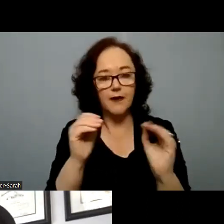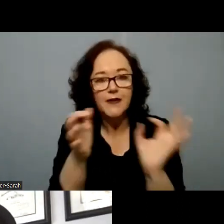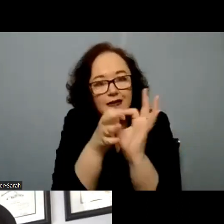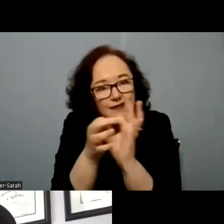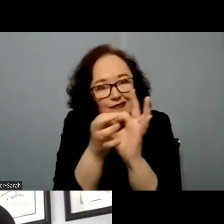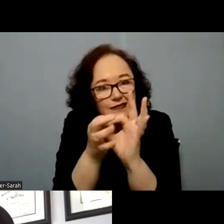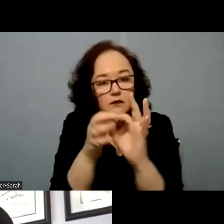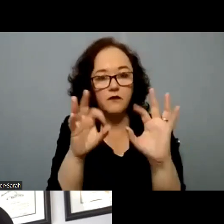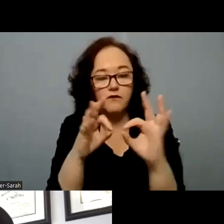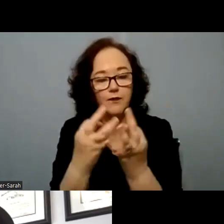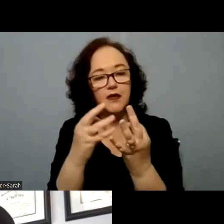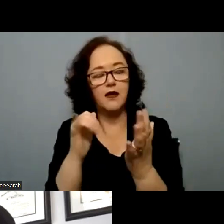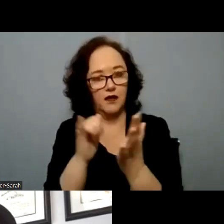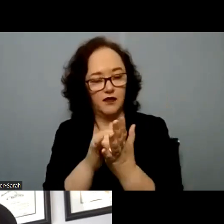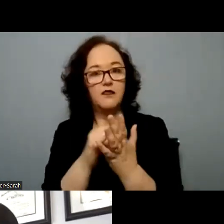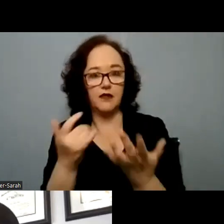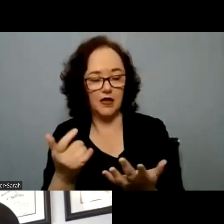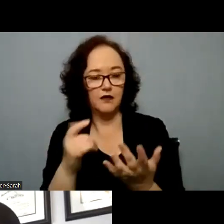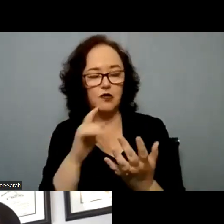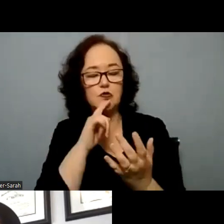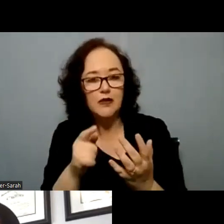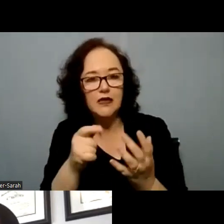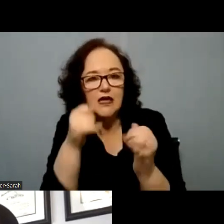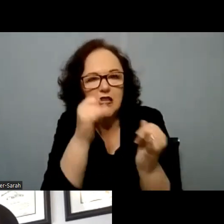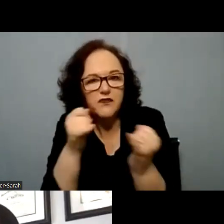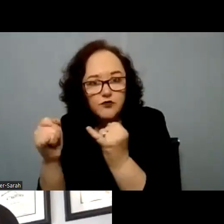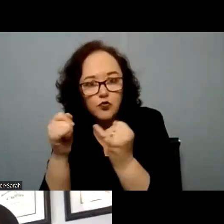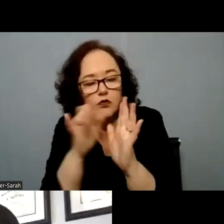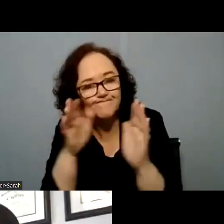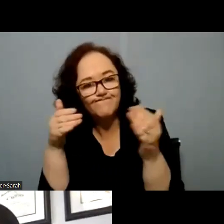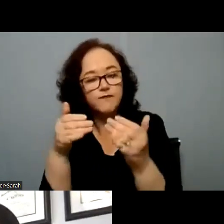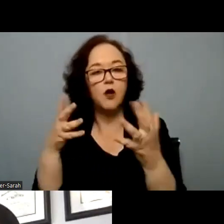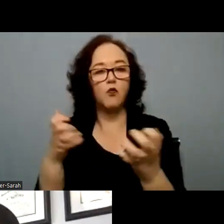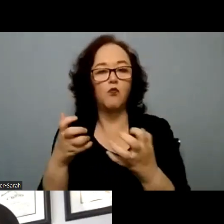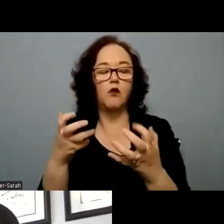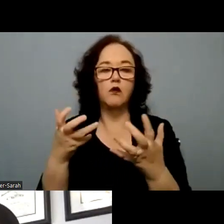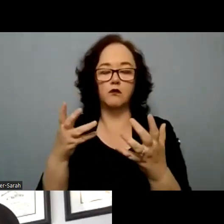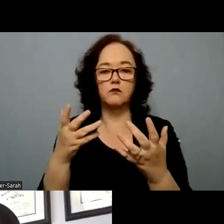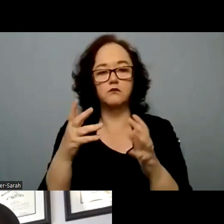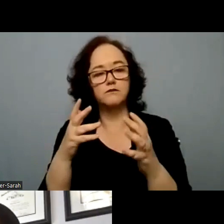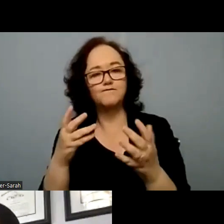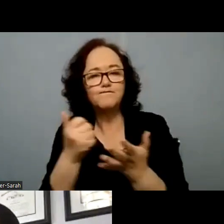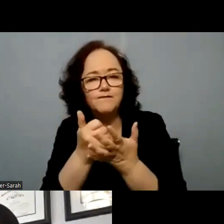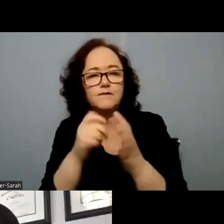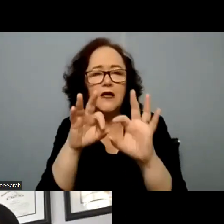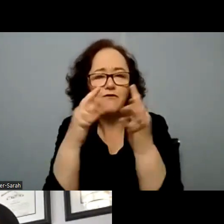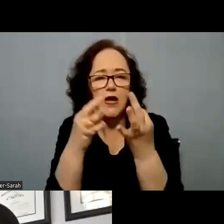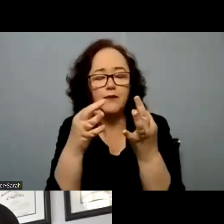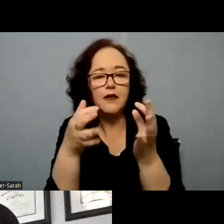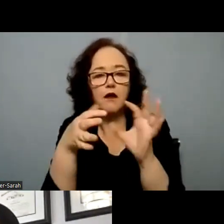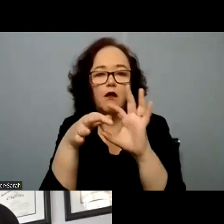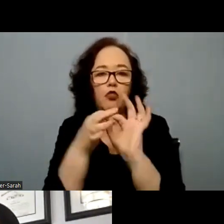first lines of defenses to make sure that we're able to capture that family and strengthen and reunify them as much